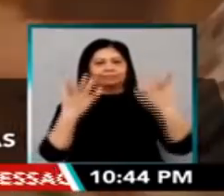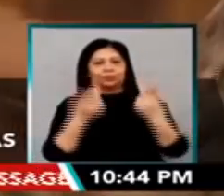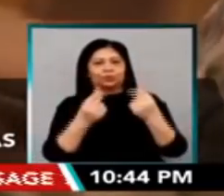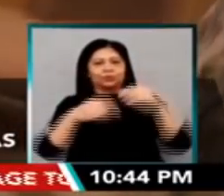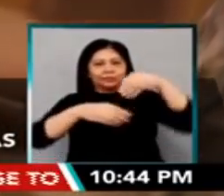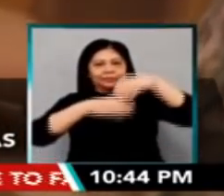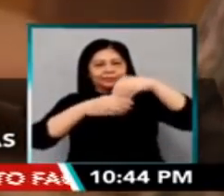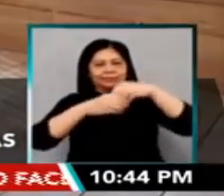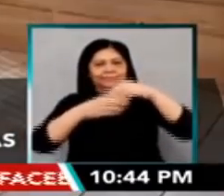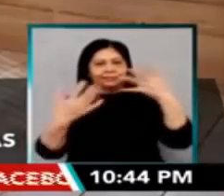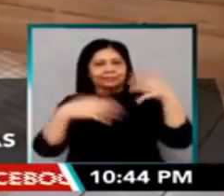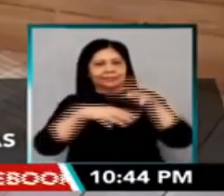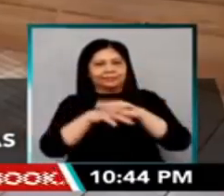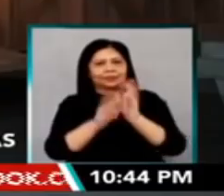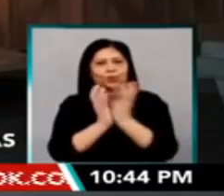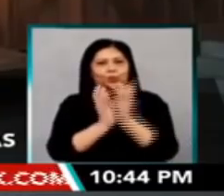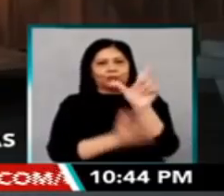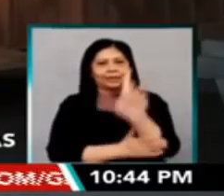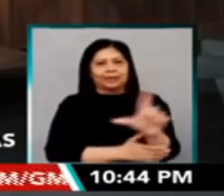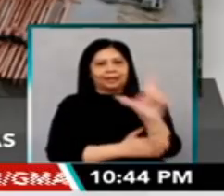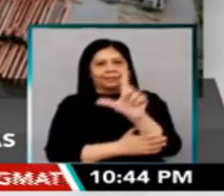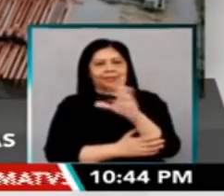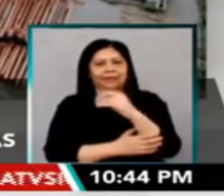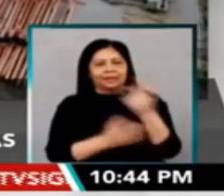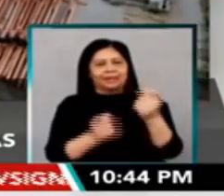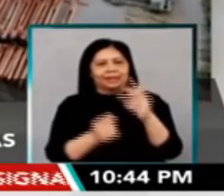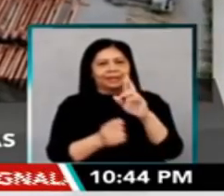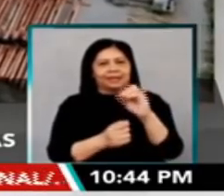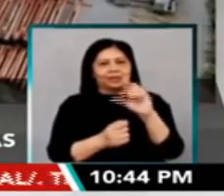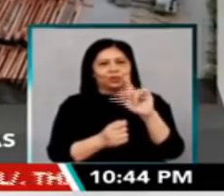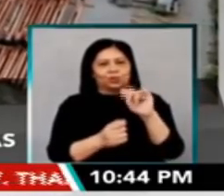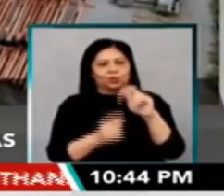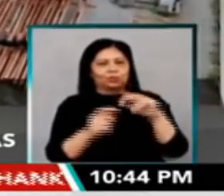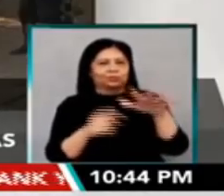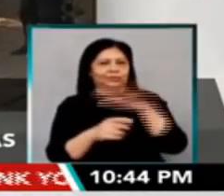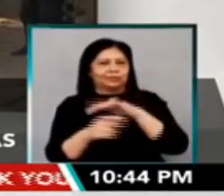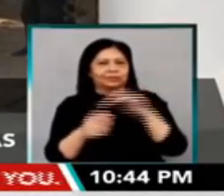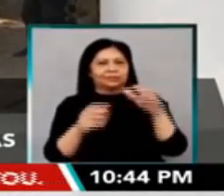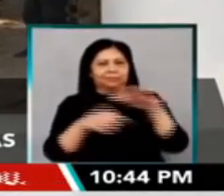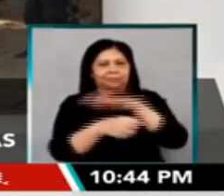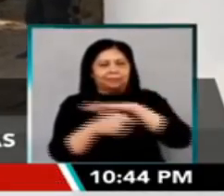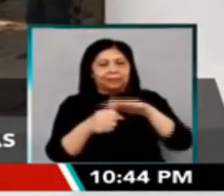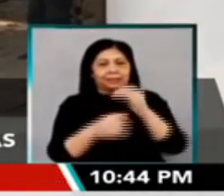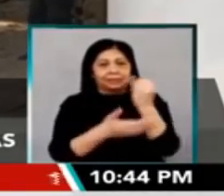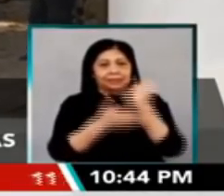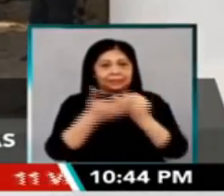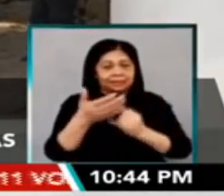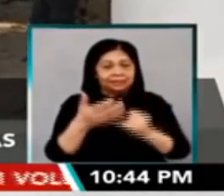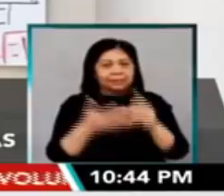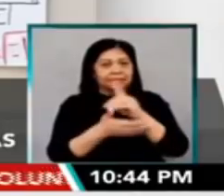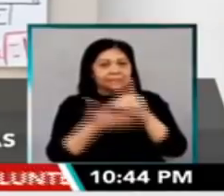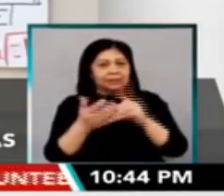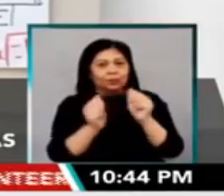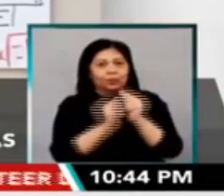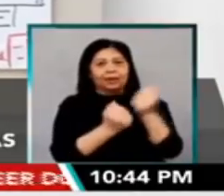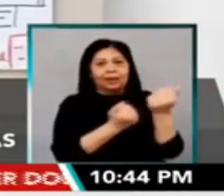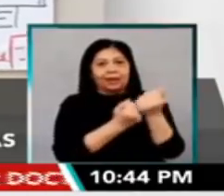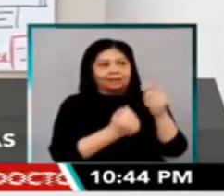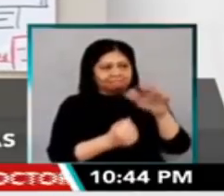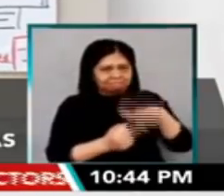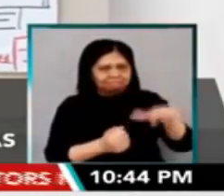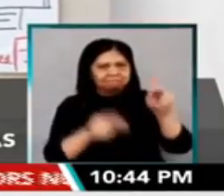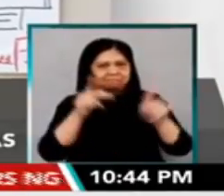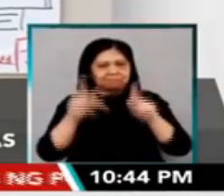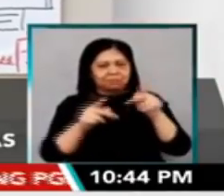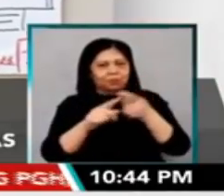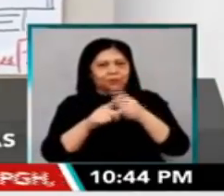pinagsamang community library at resolution space. Bawat balangkas at disenyo, ginawa sa tulong ng mga lokal. Mula sa pag-iisip